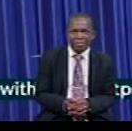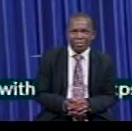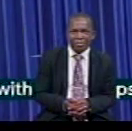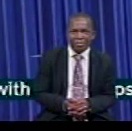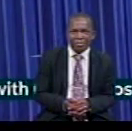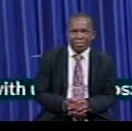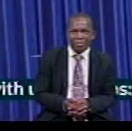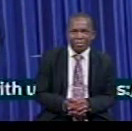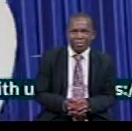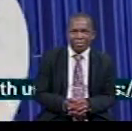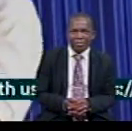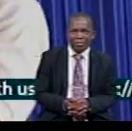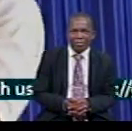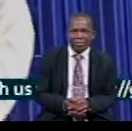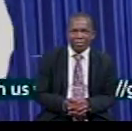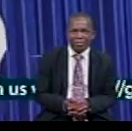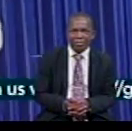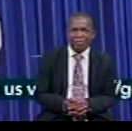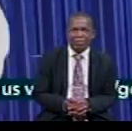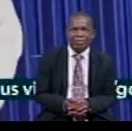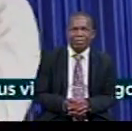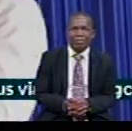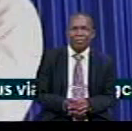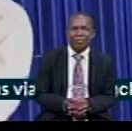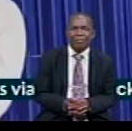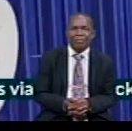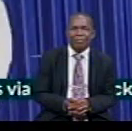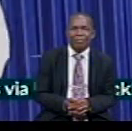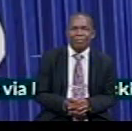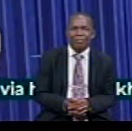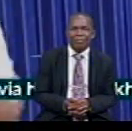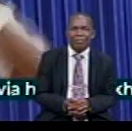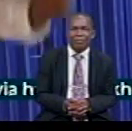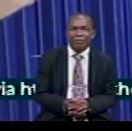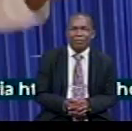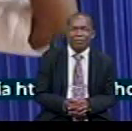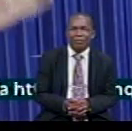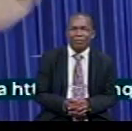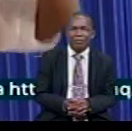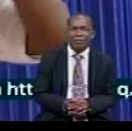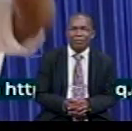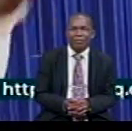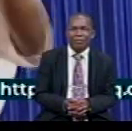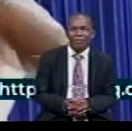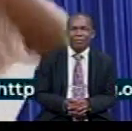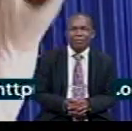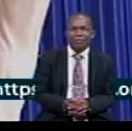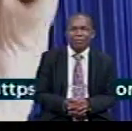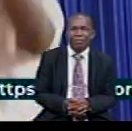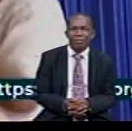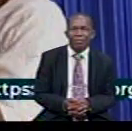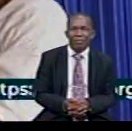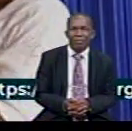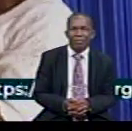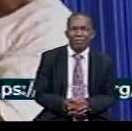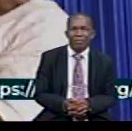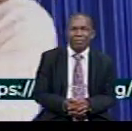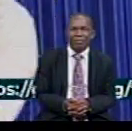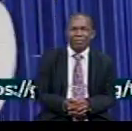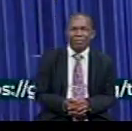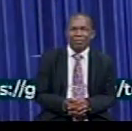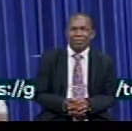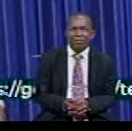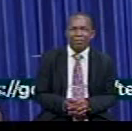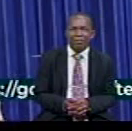my Yahoo, and I'm in Timinkasa, Mintimin and Timintimin Yashino, and let me to me a pajama and Saturday and Sad, Namedia Sadabenyame, a